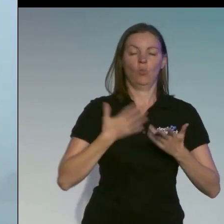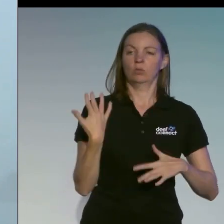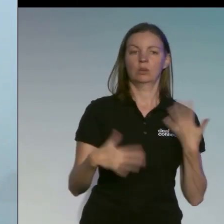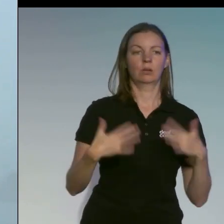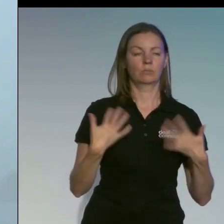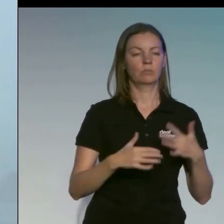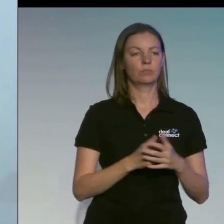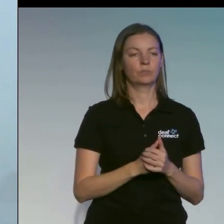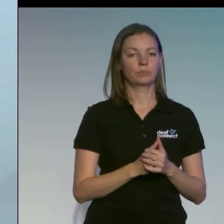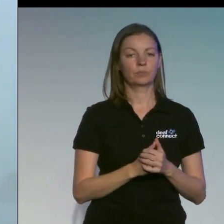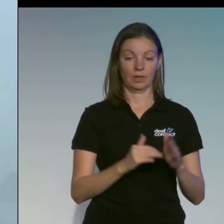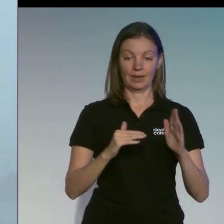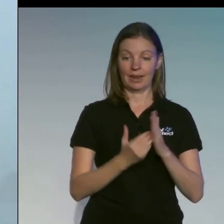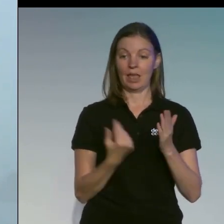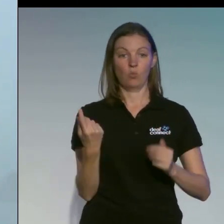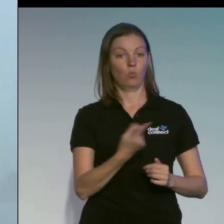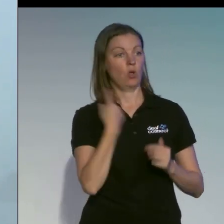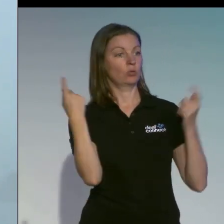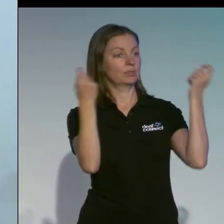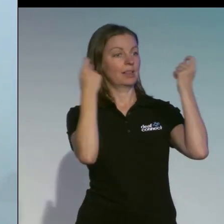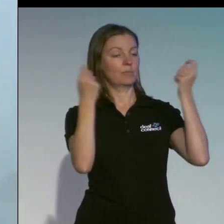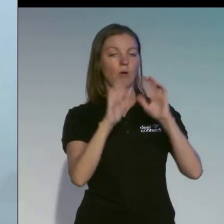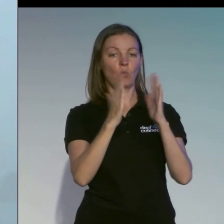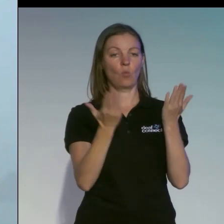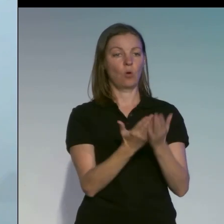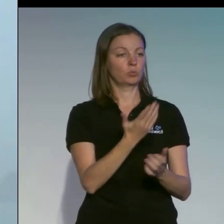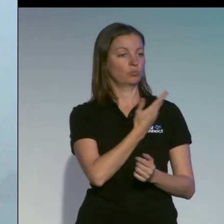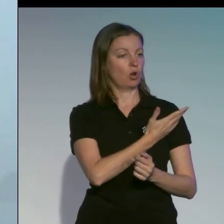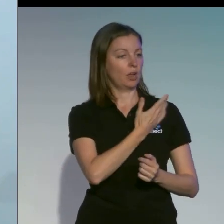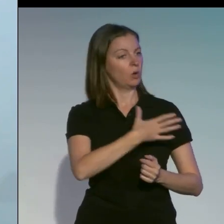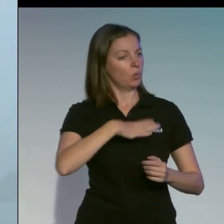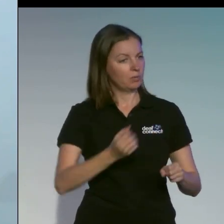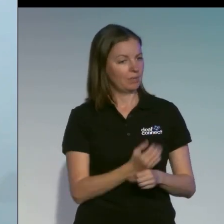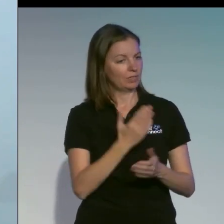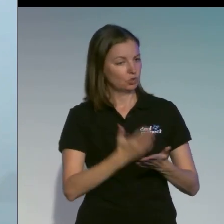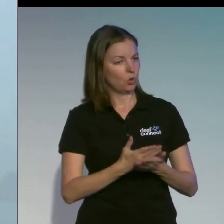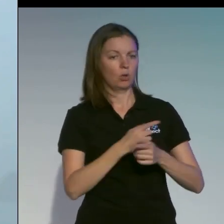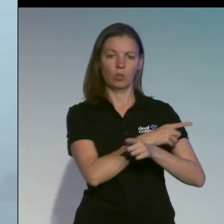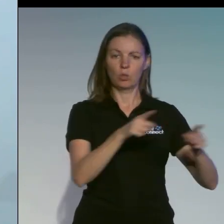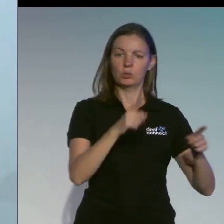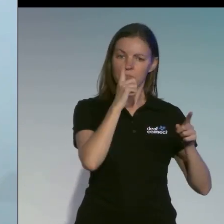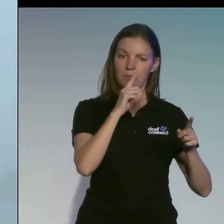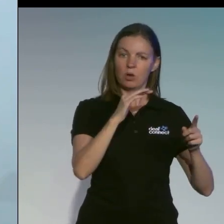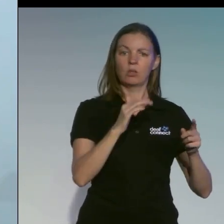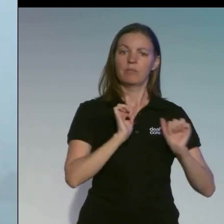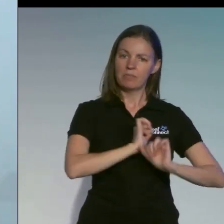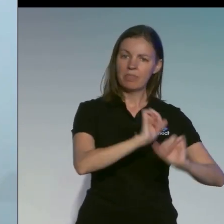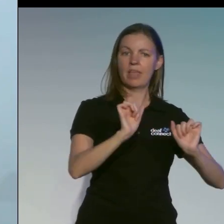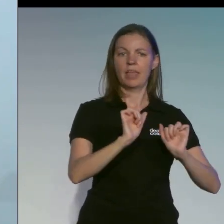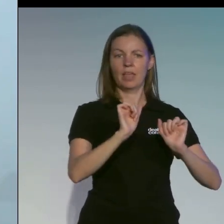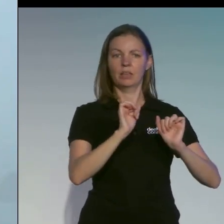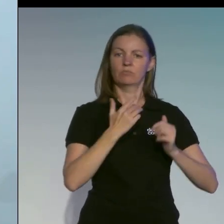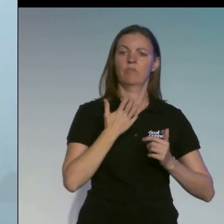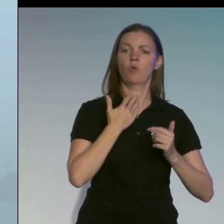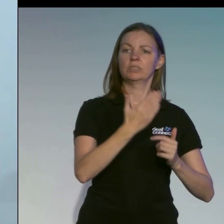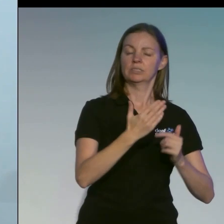we celebrate World Pride, may our voices be loud in condemning homophobia and transphobia, and may our hearts go